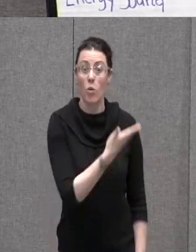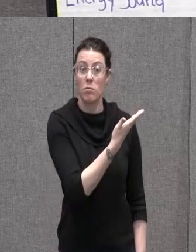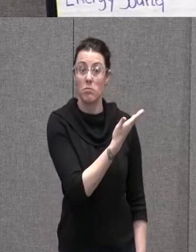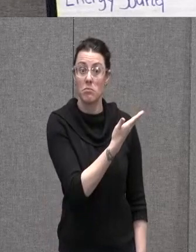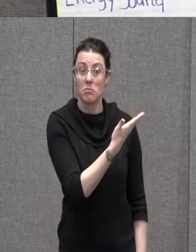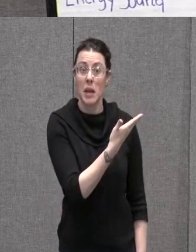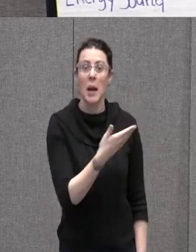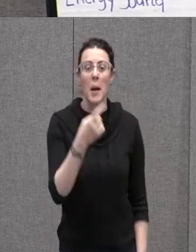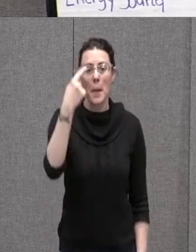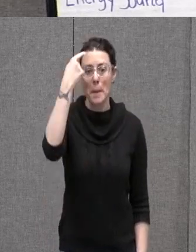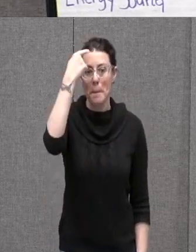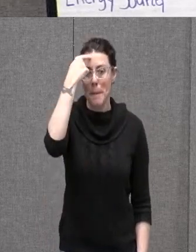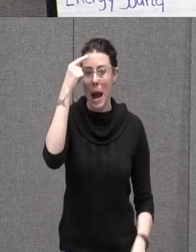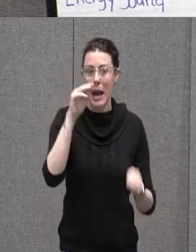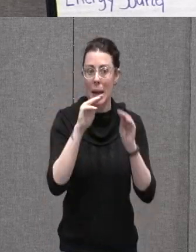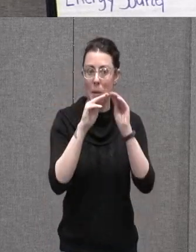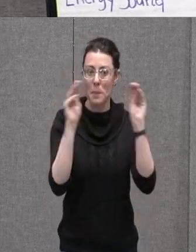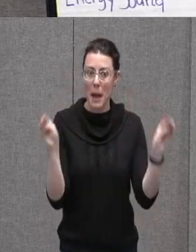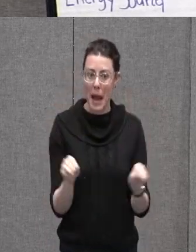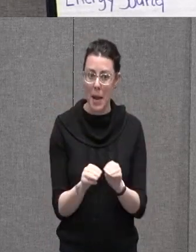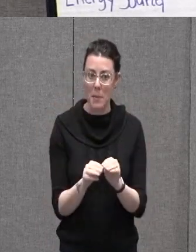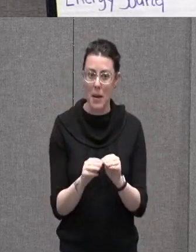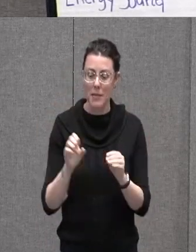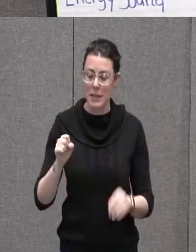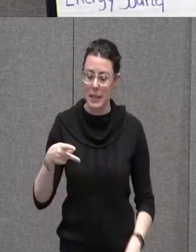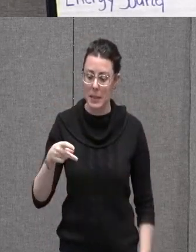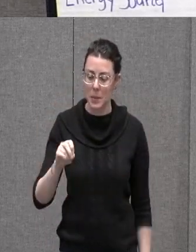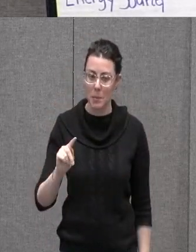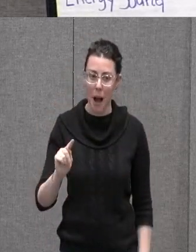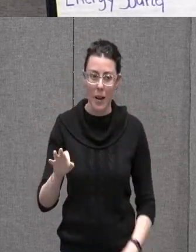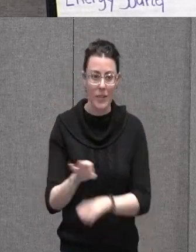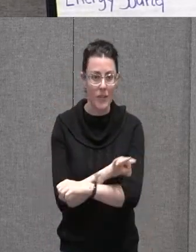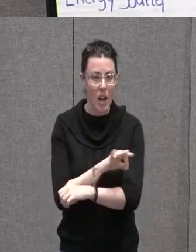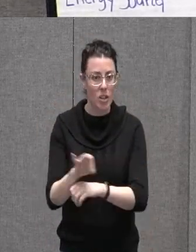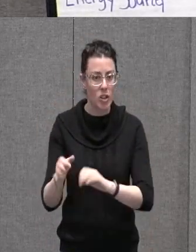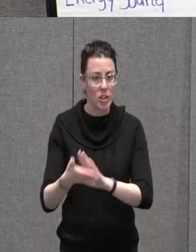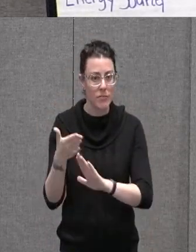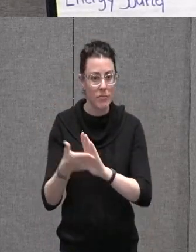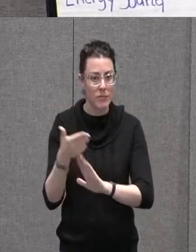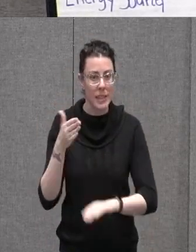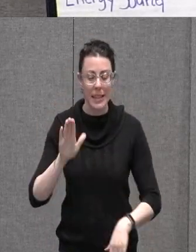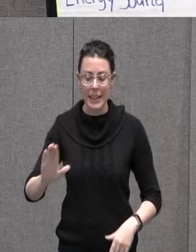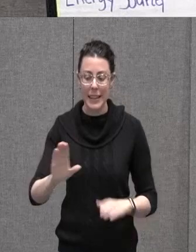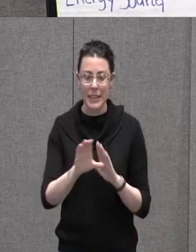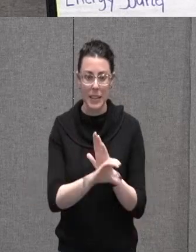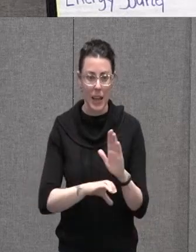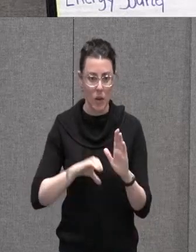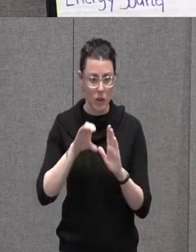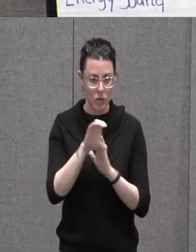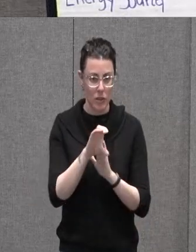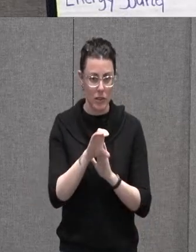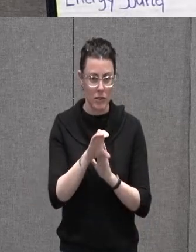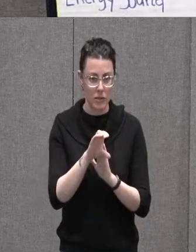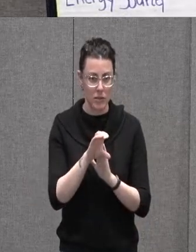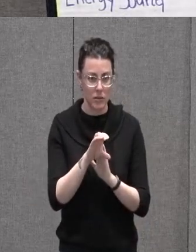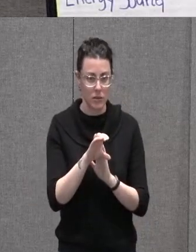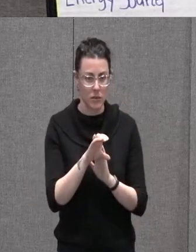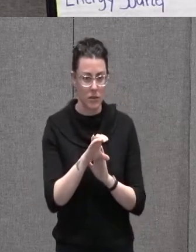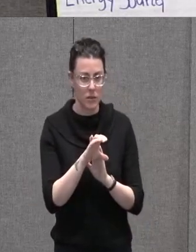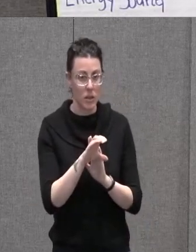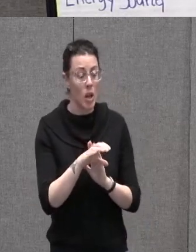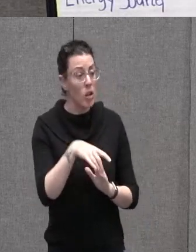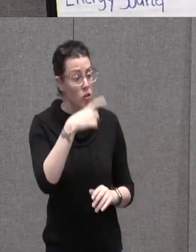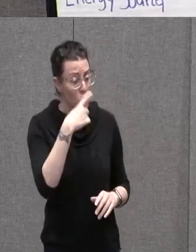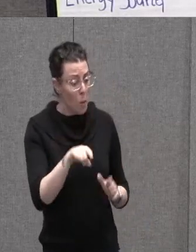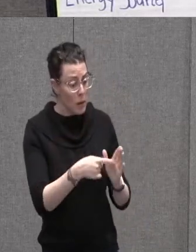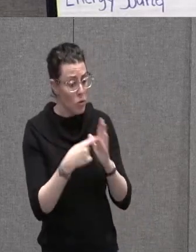Spot works and his characteristics. Yeah. Could you be able to hand me that mind map, the Yes, one that let's look was? So here's the mind